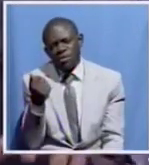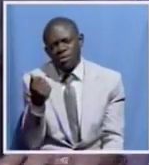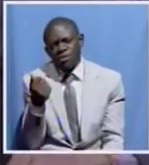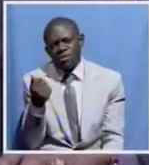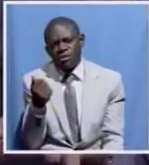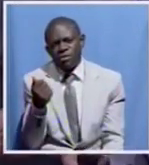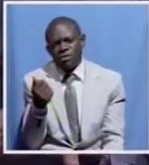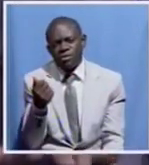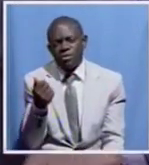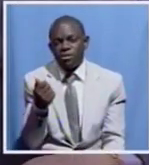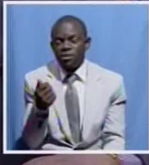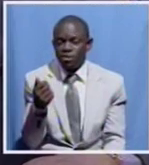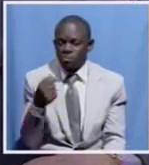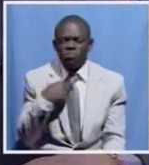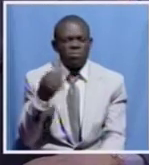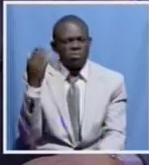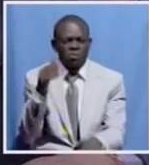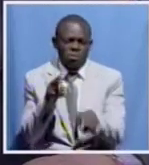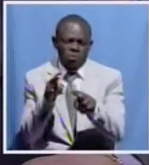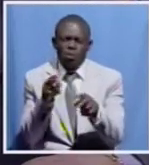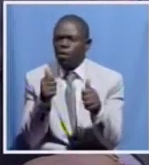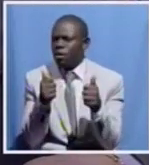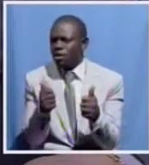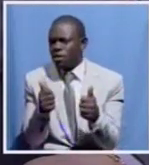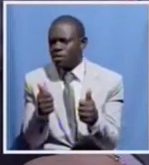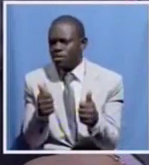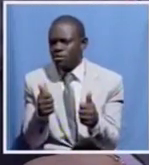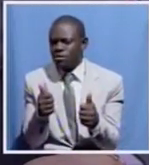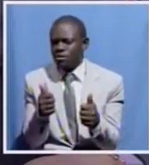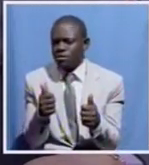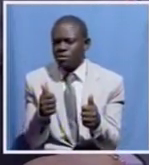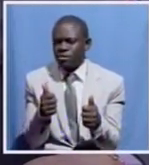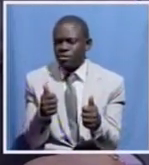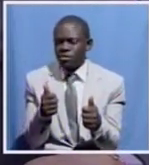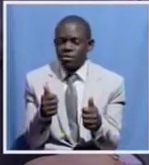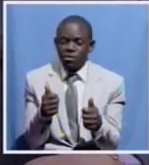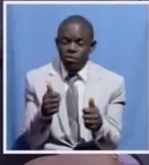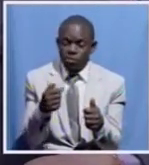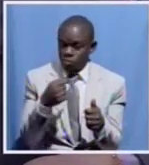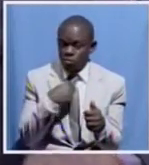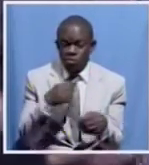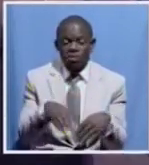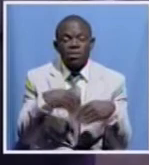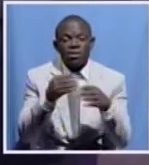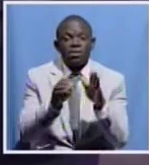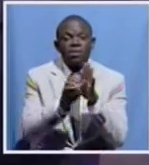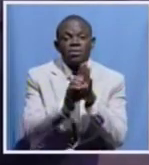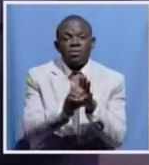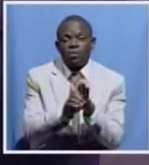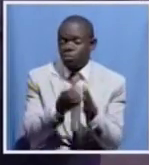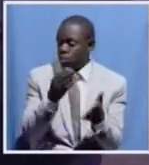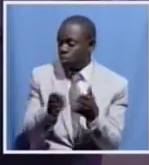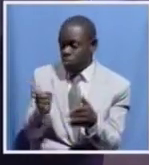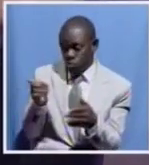himself. I actually did a little analytical piece on it, and the example I gave was when you are flying, when you are in a